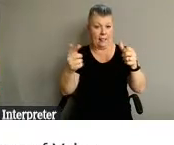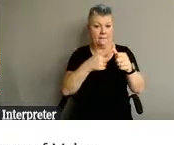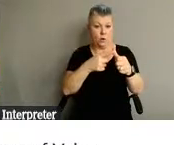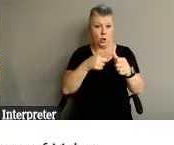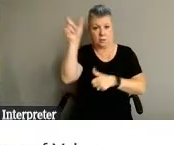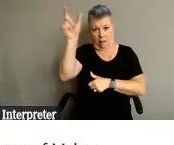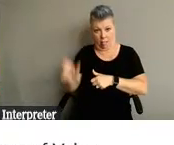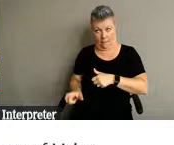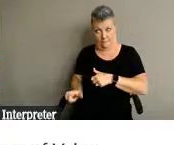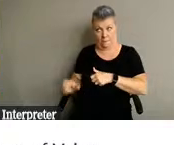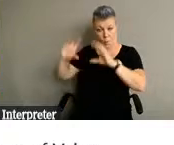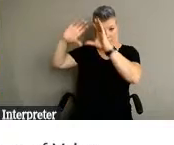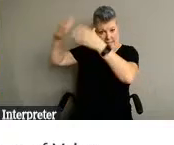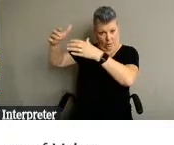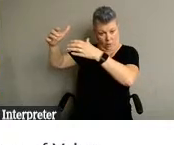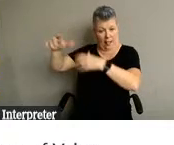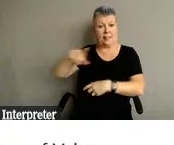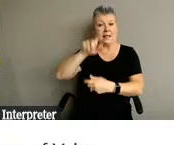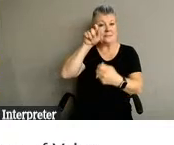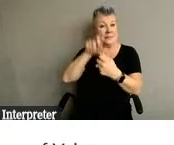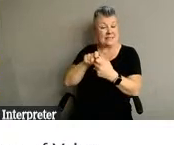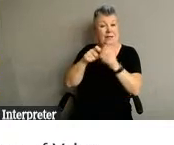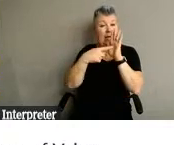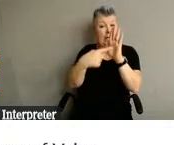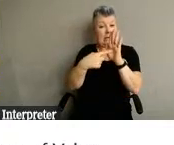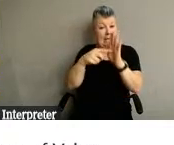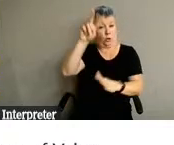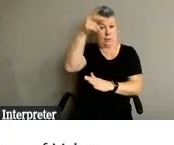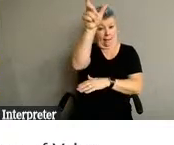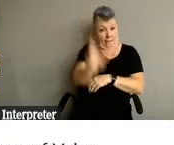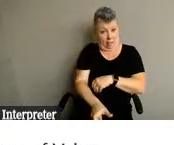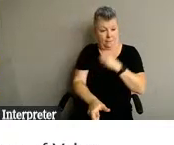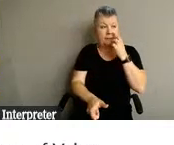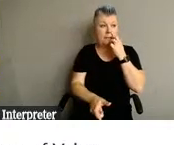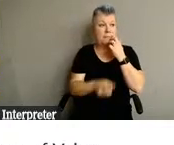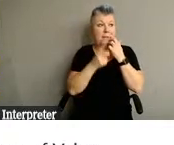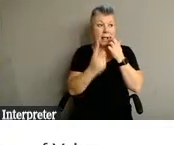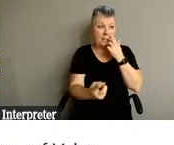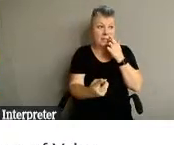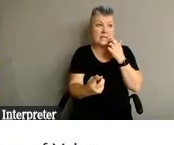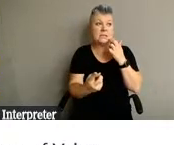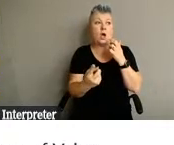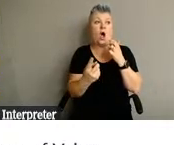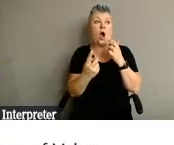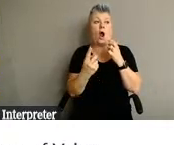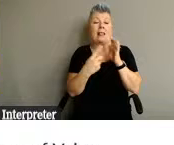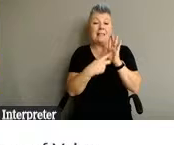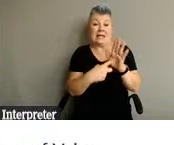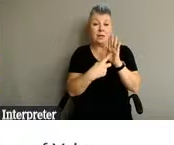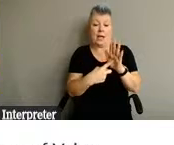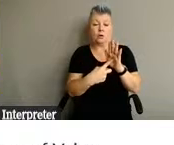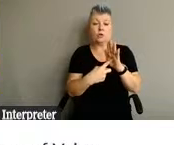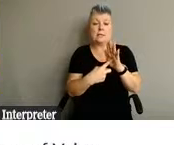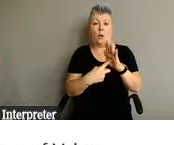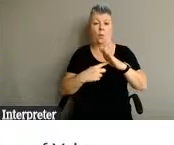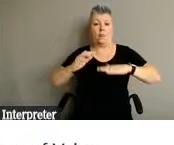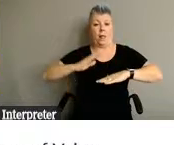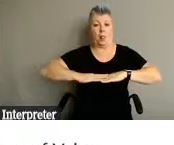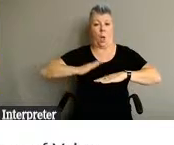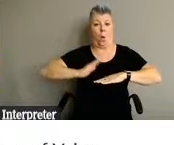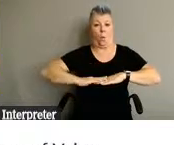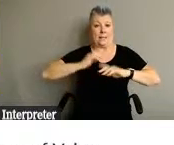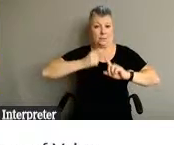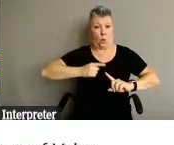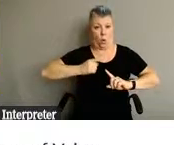the specific indicator in the second column. And these are the indicators that were the lowest scoring. So just wanted